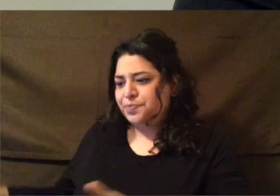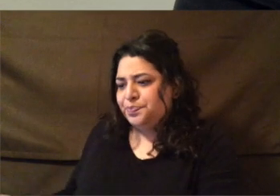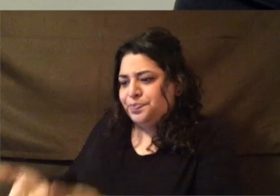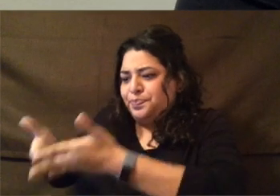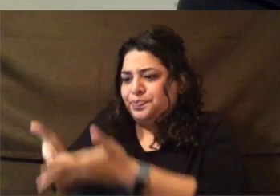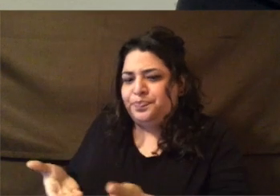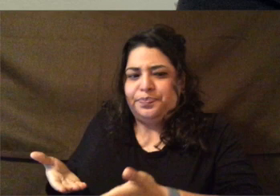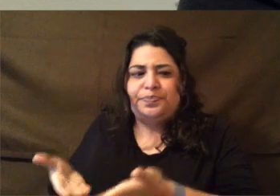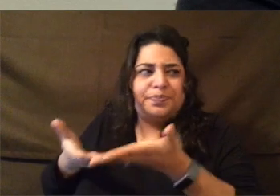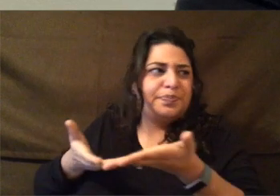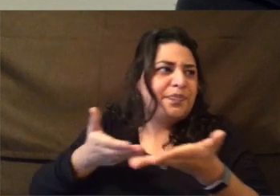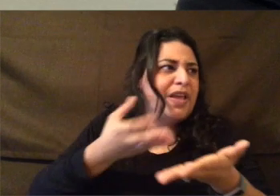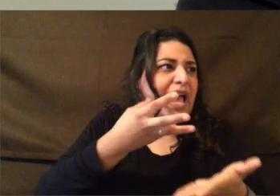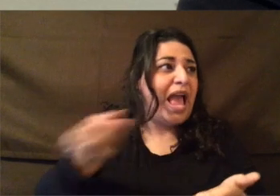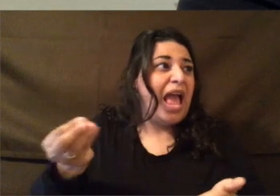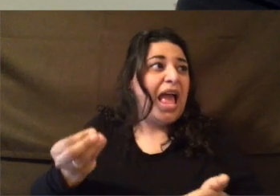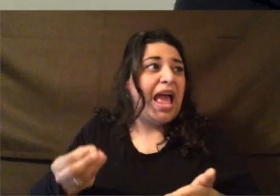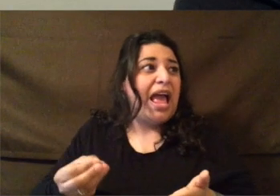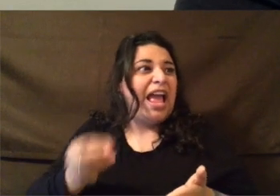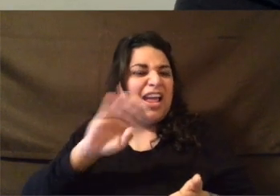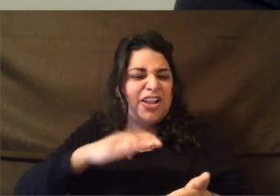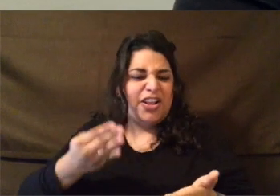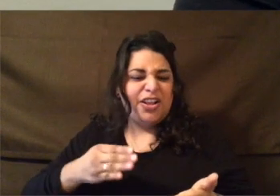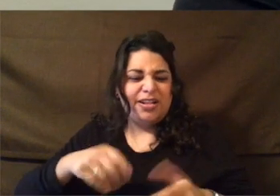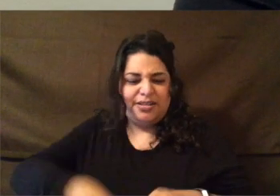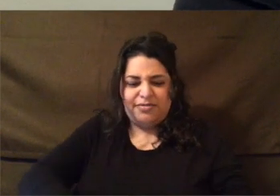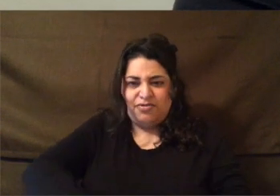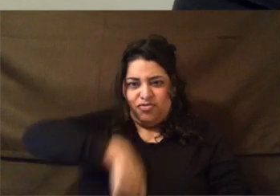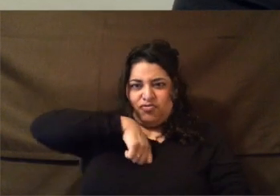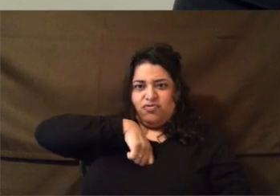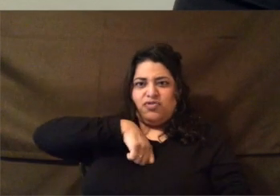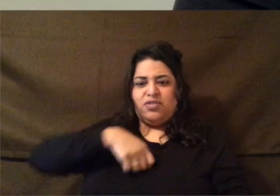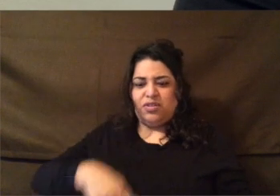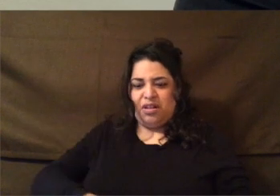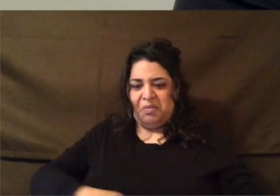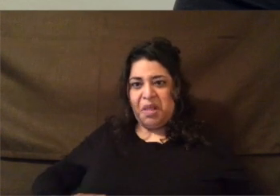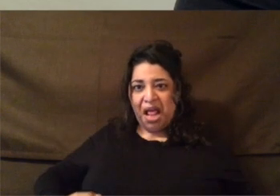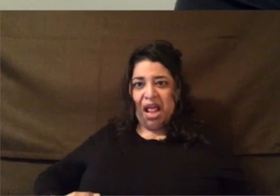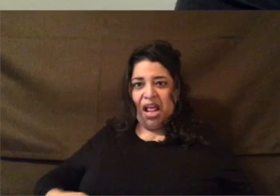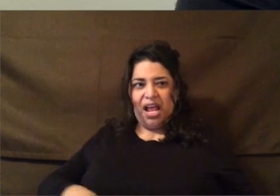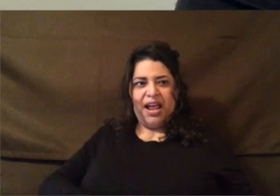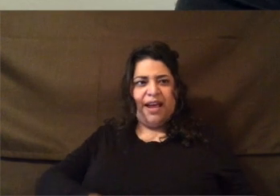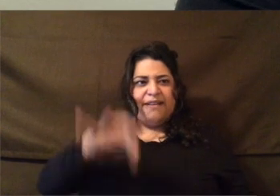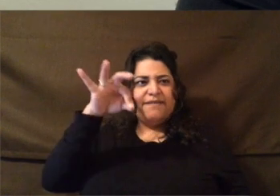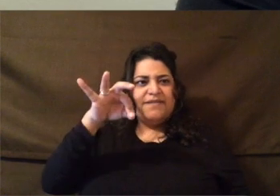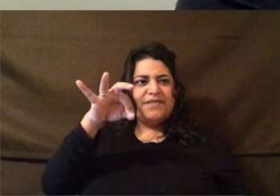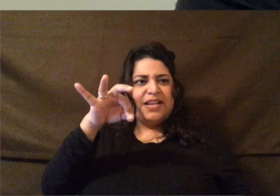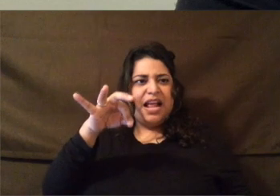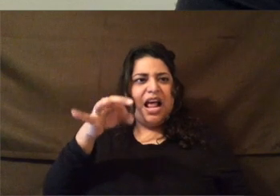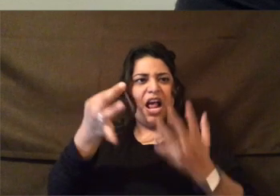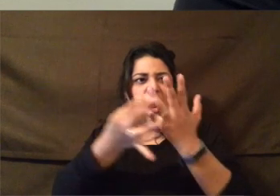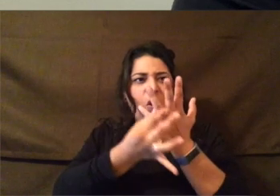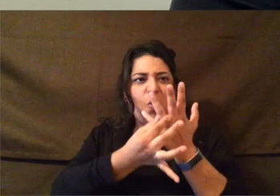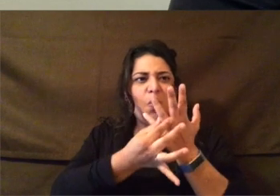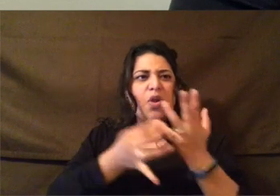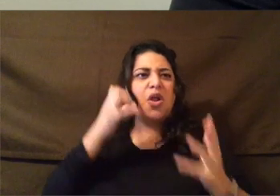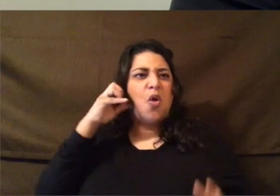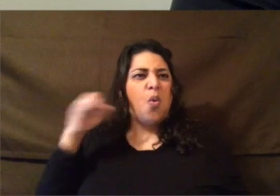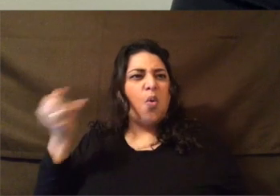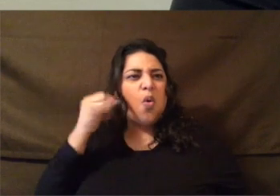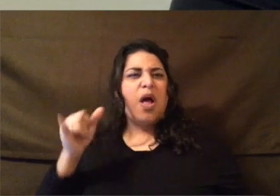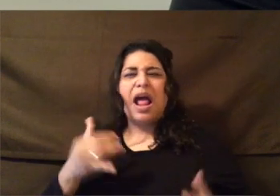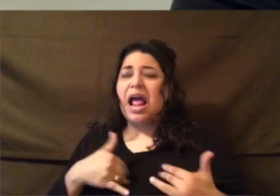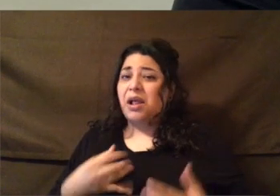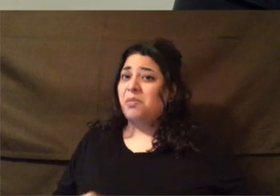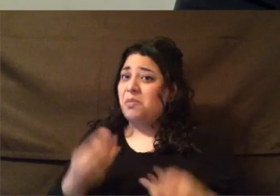took the warthog back to the castle and the cook slid open its belly and inside it, she found a ring of pure gold. There were